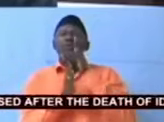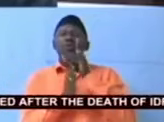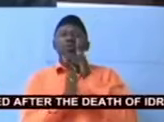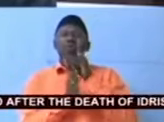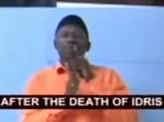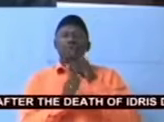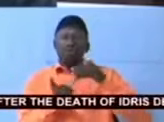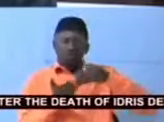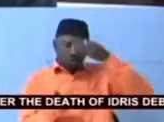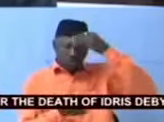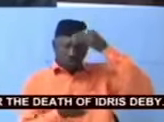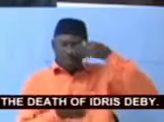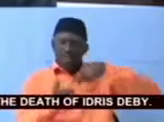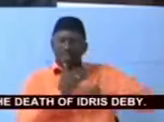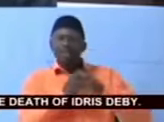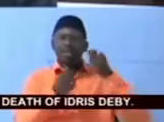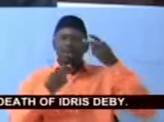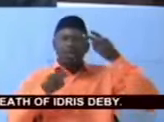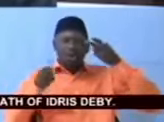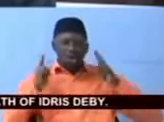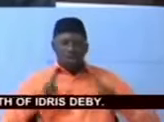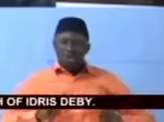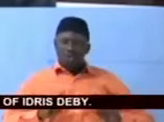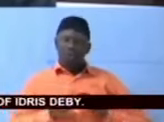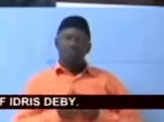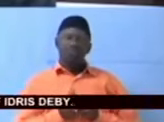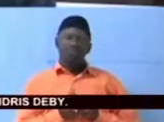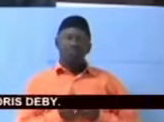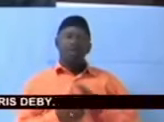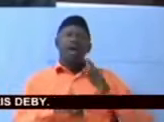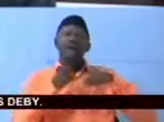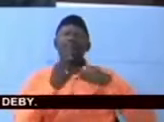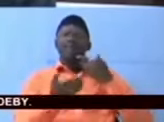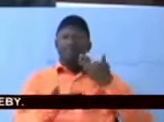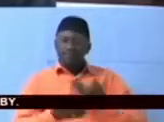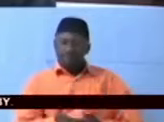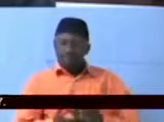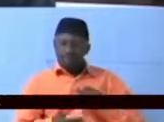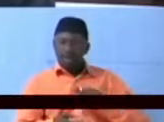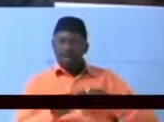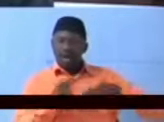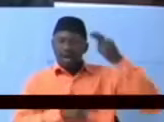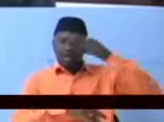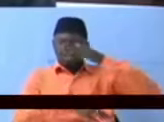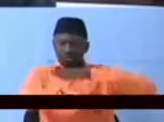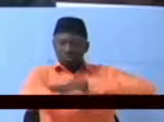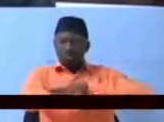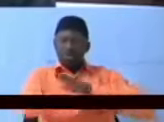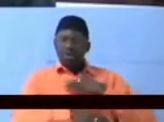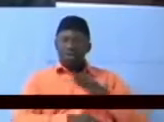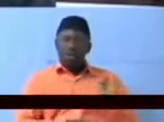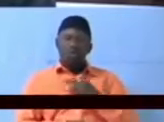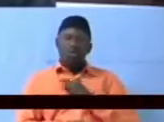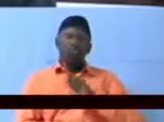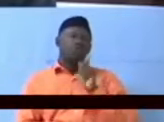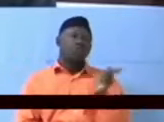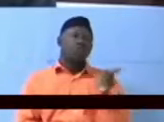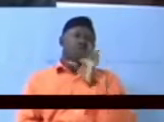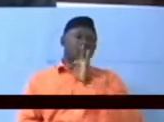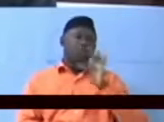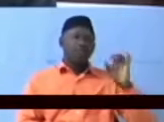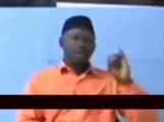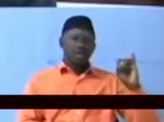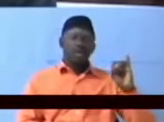Upon completion of my high school education, I went to the Gambia Technical Training Institution, GTI. Bima jexale nak suma